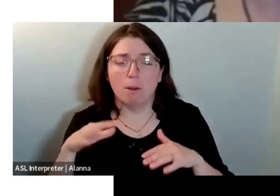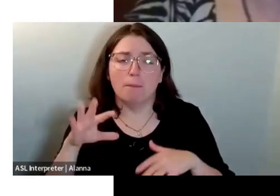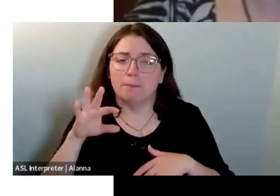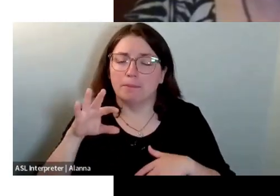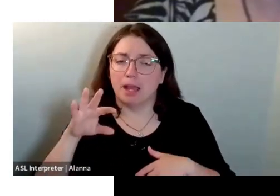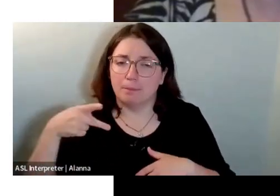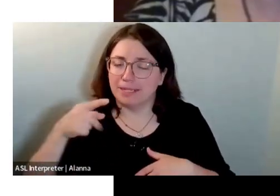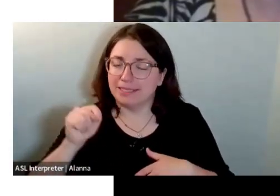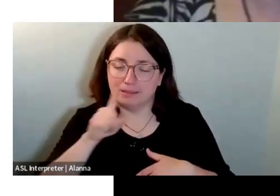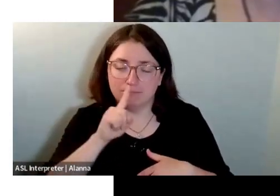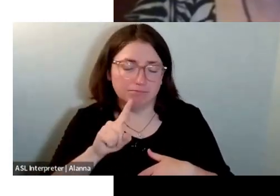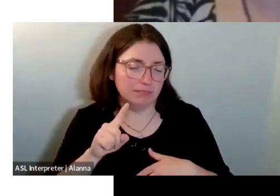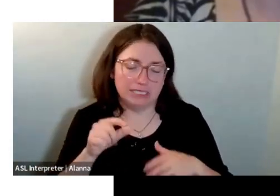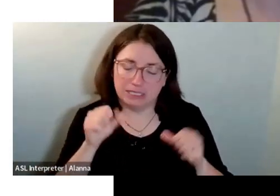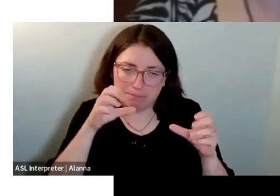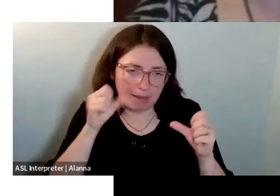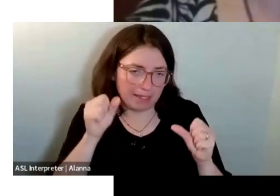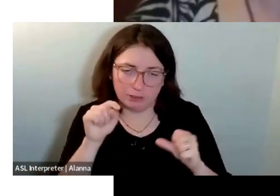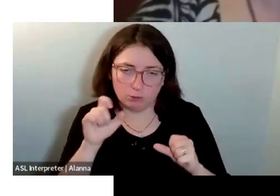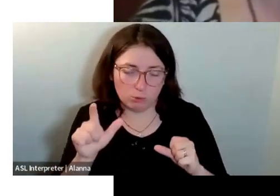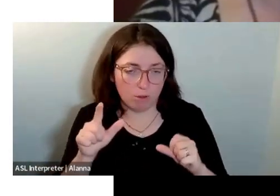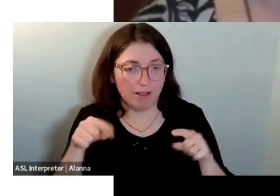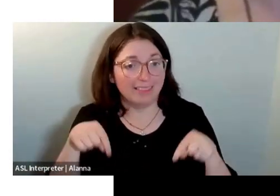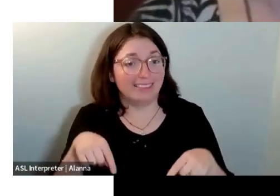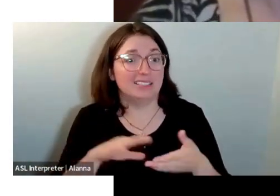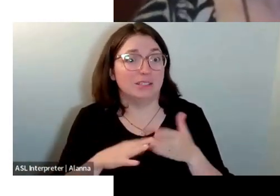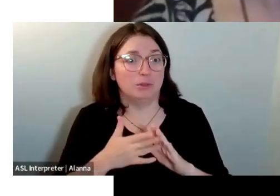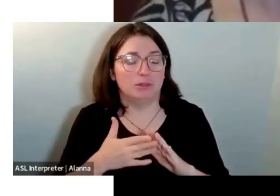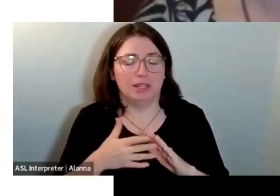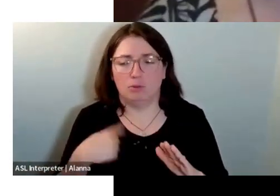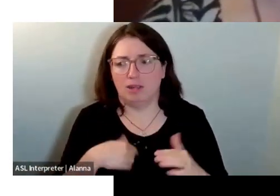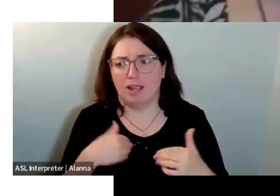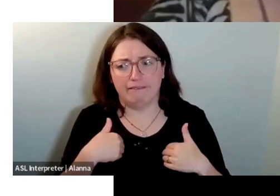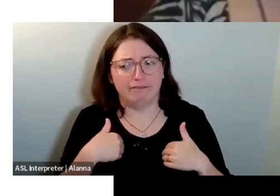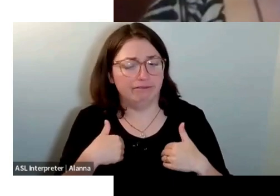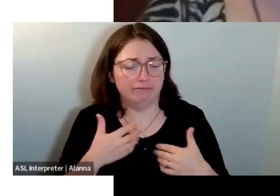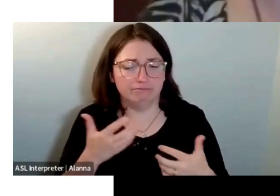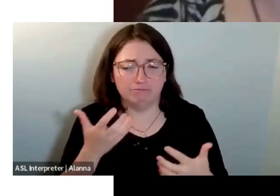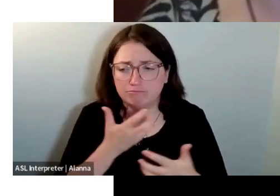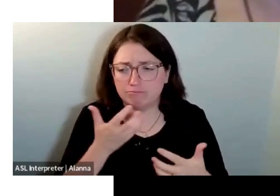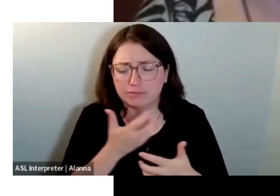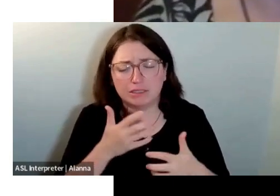blessed in this community with an incredible community of